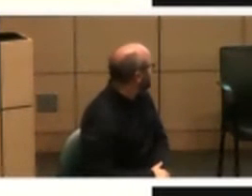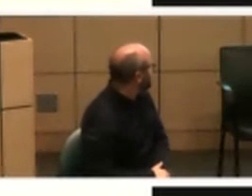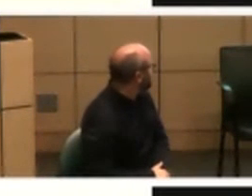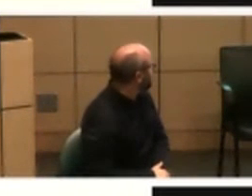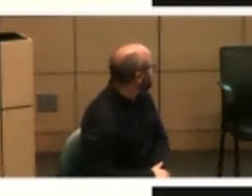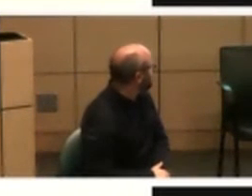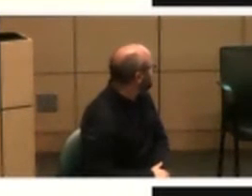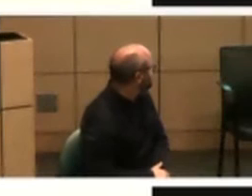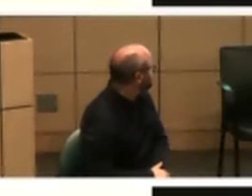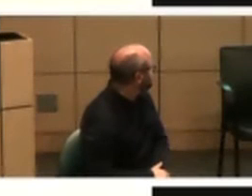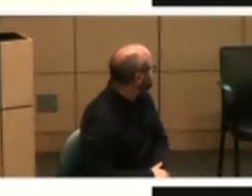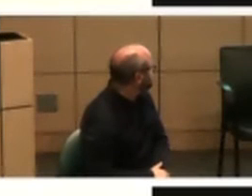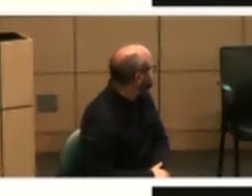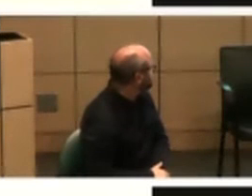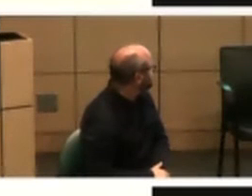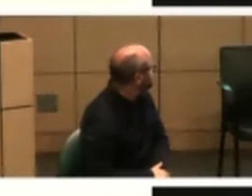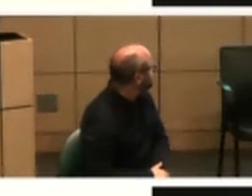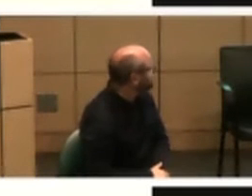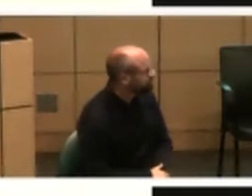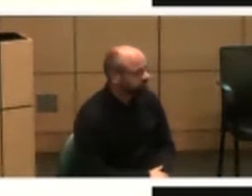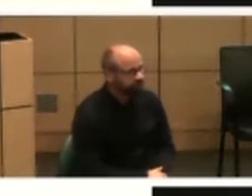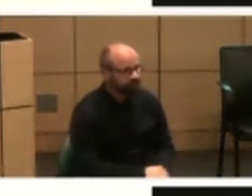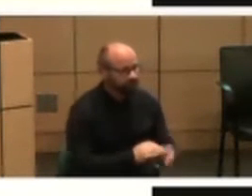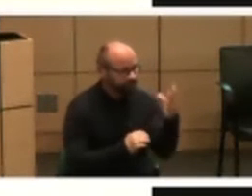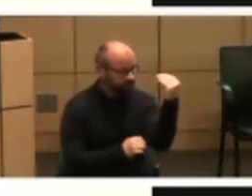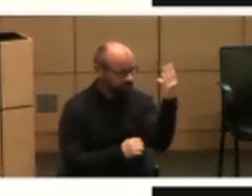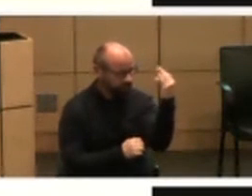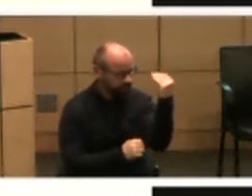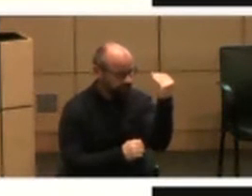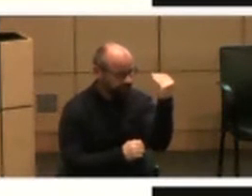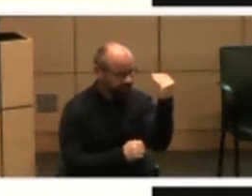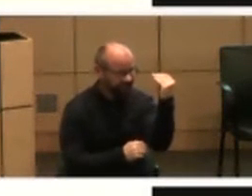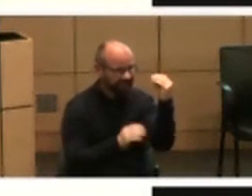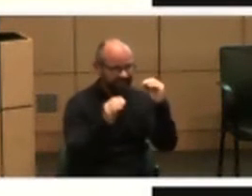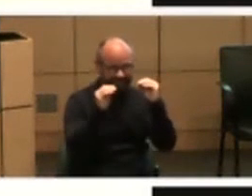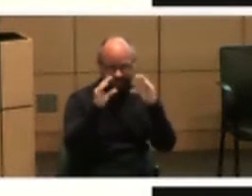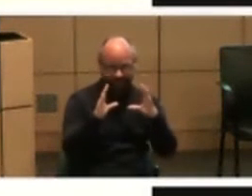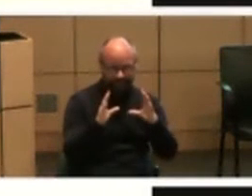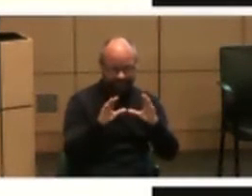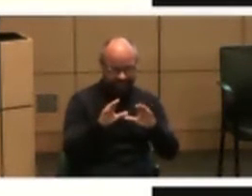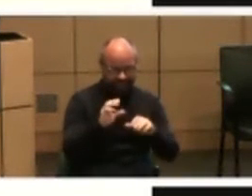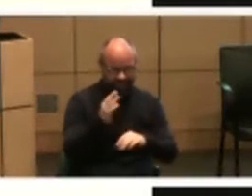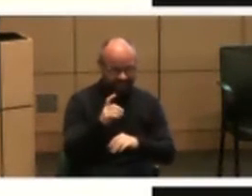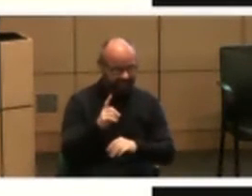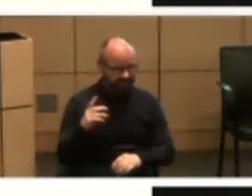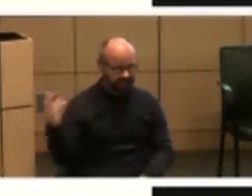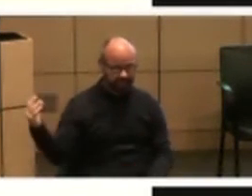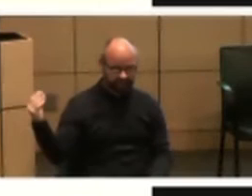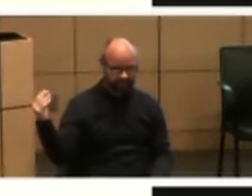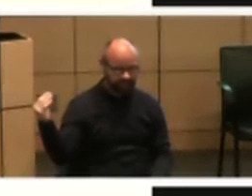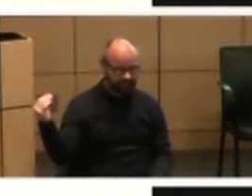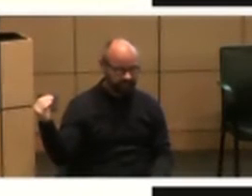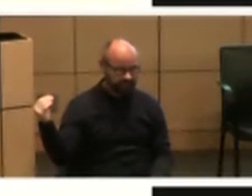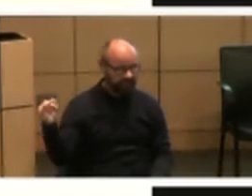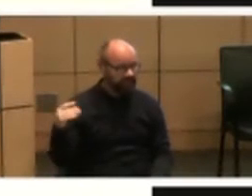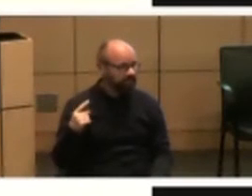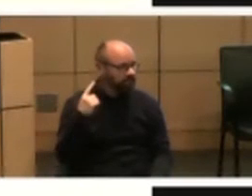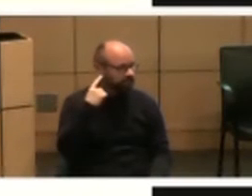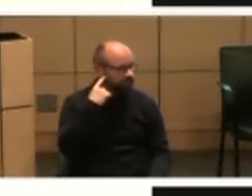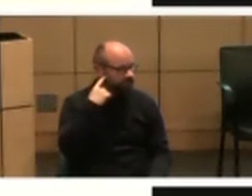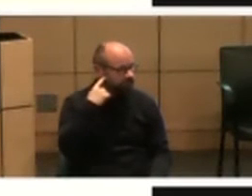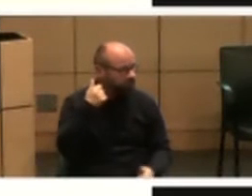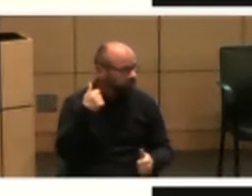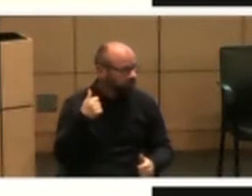and the child from the other side, and versus a situation where you have hearing loss in one ear. And it turns out that